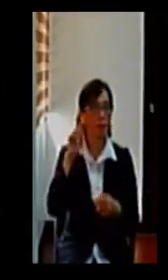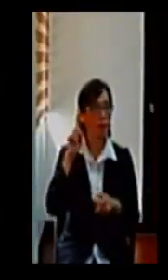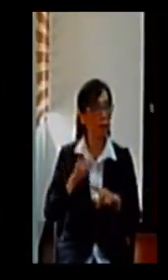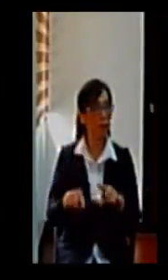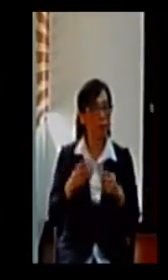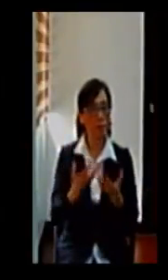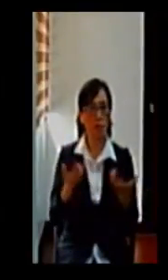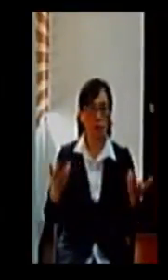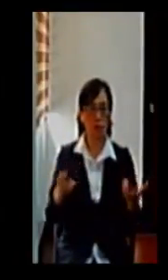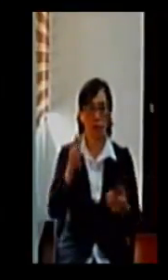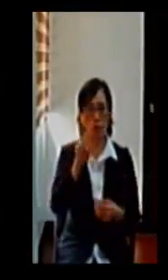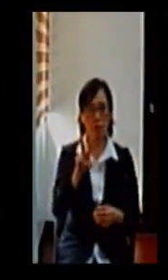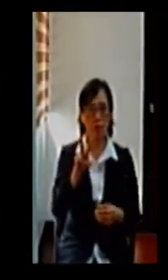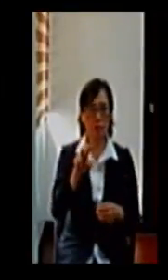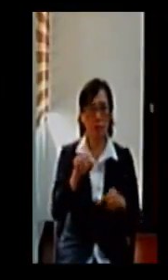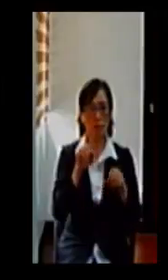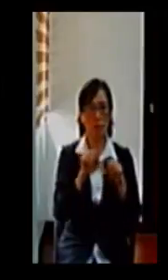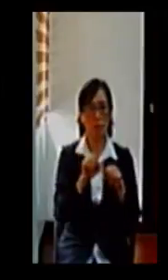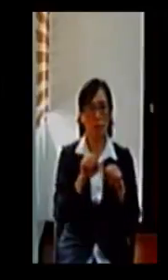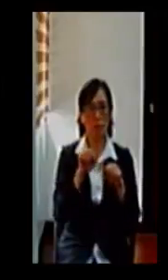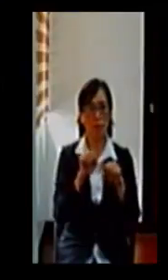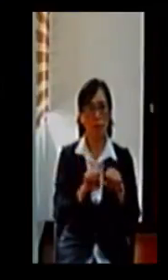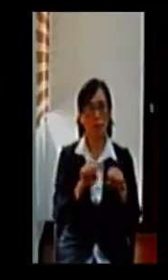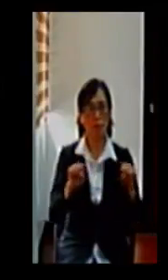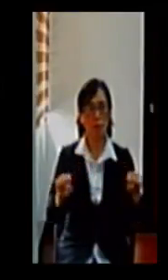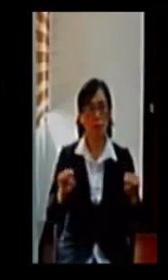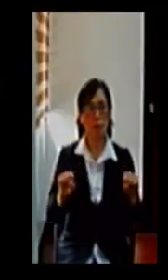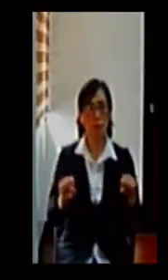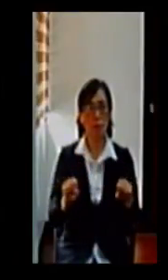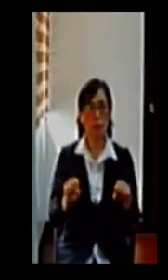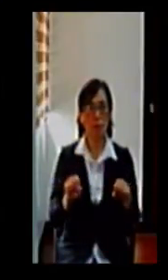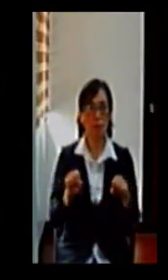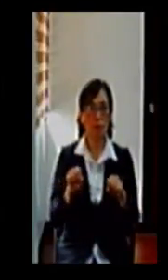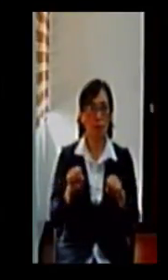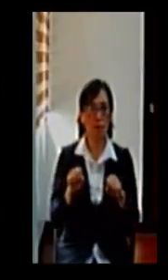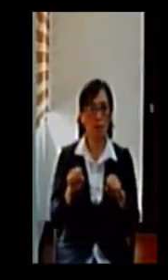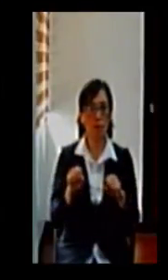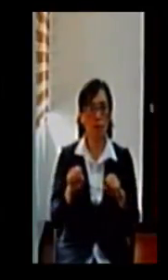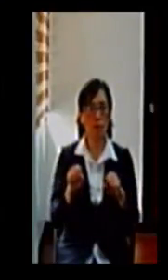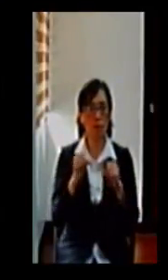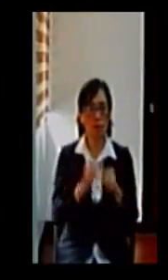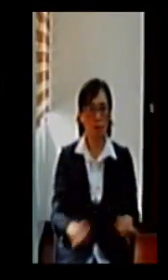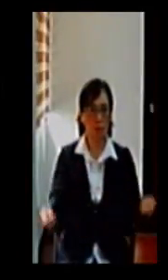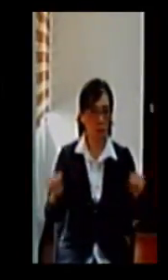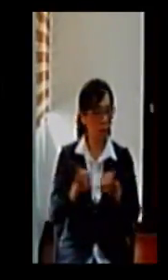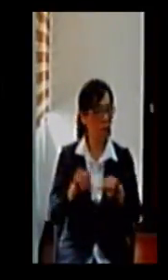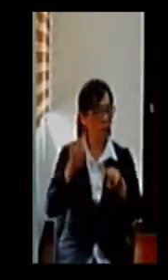stages to me are crucial. I can't separate them.